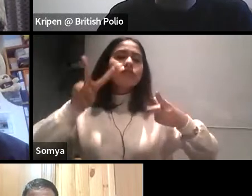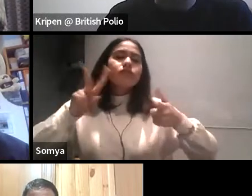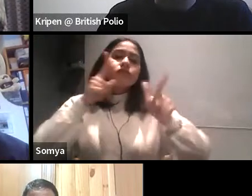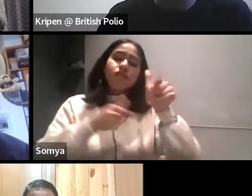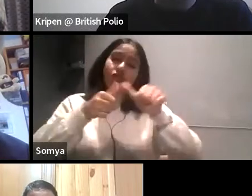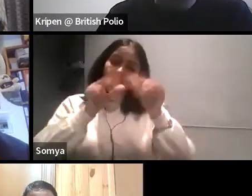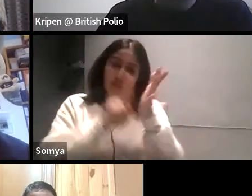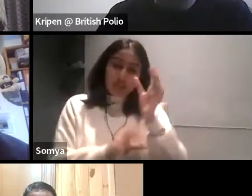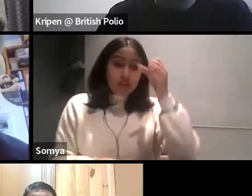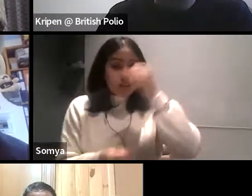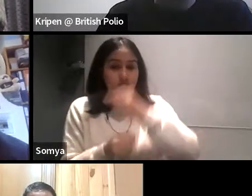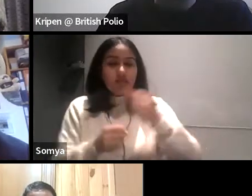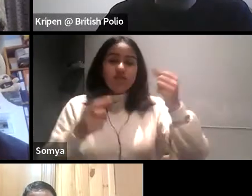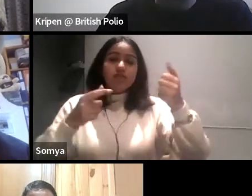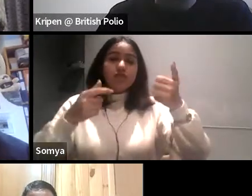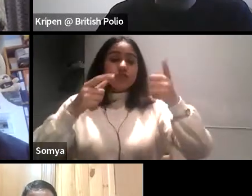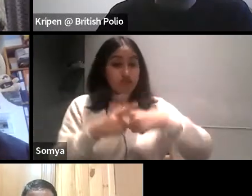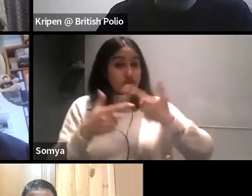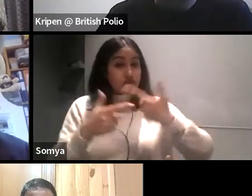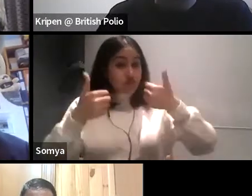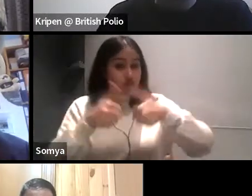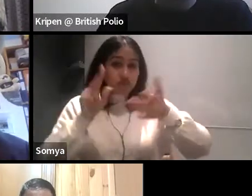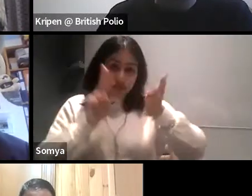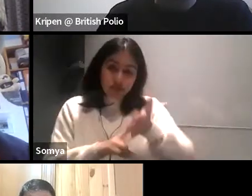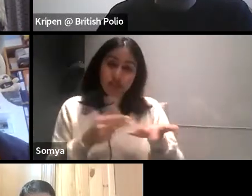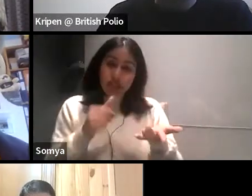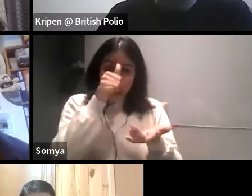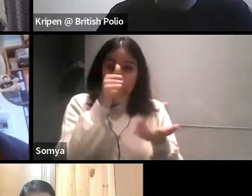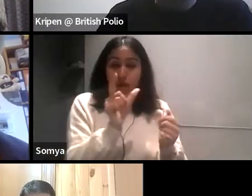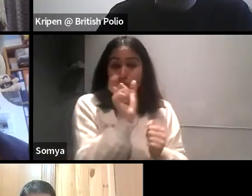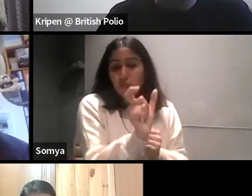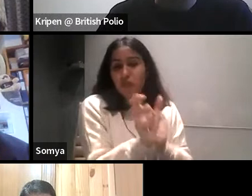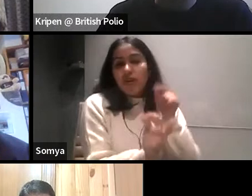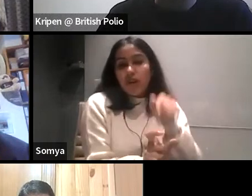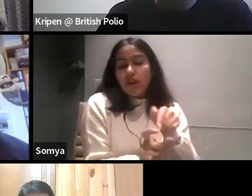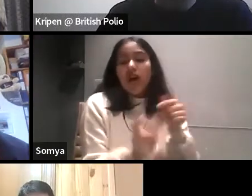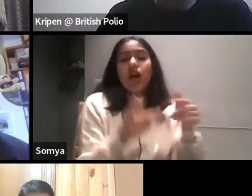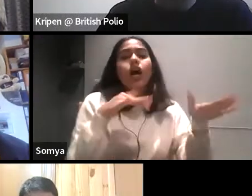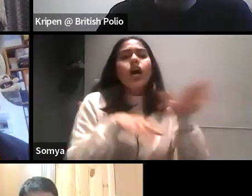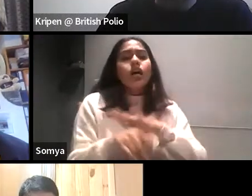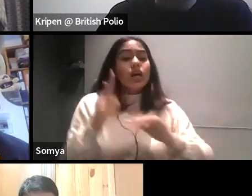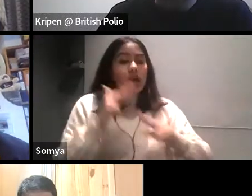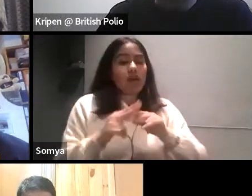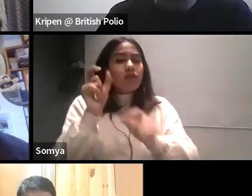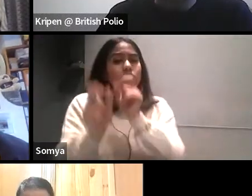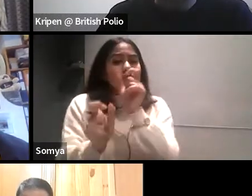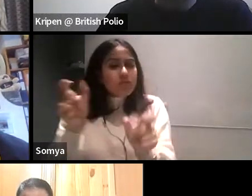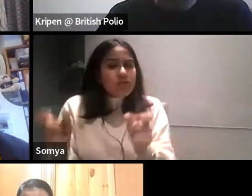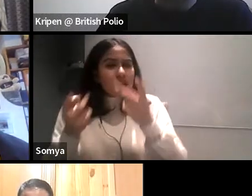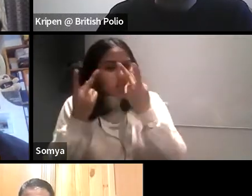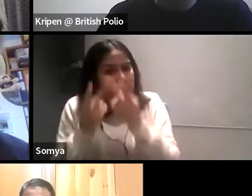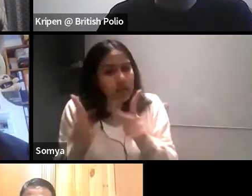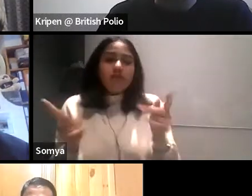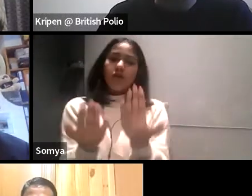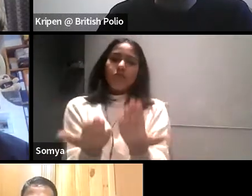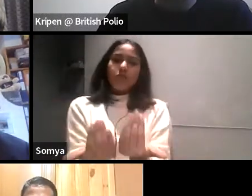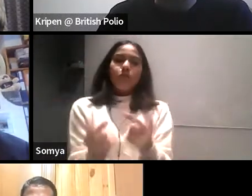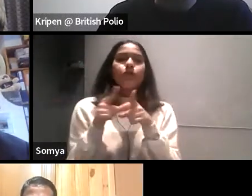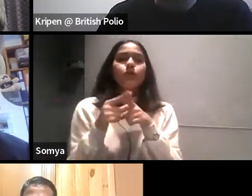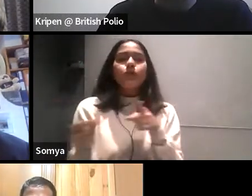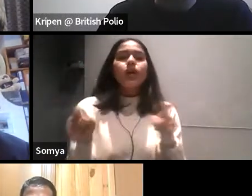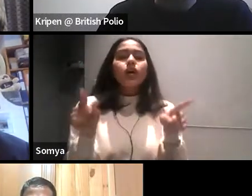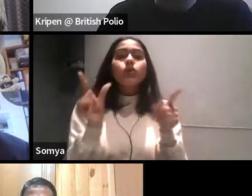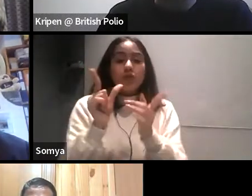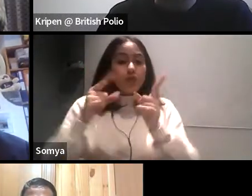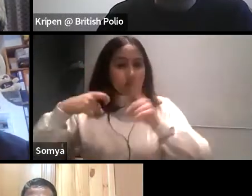Siddharth mentioned in the beginning. But globally, people with disabilities, people with different abilities is important. Like in UK,